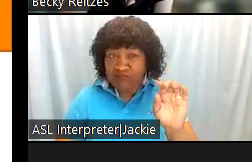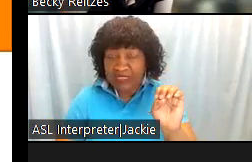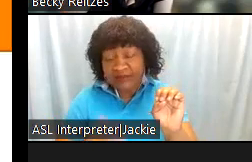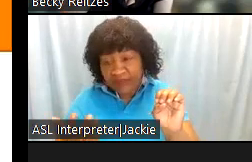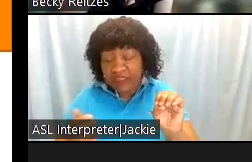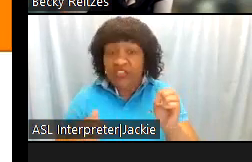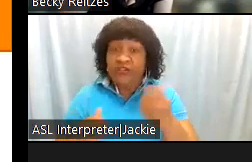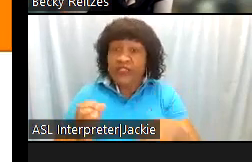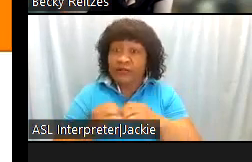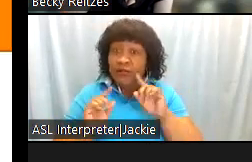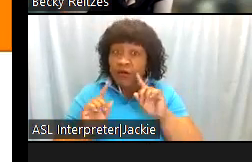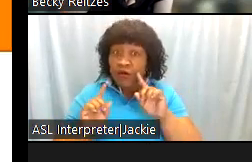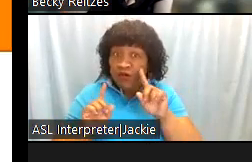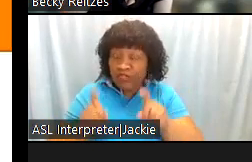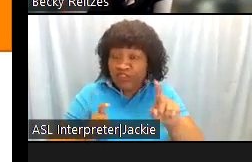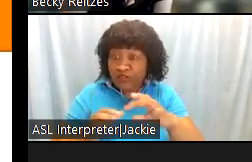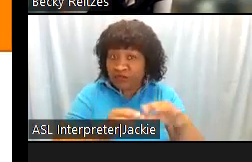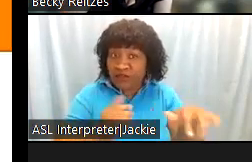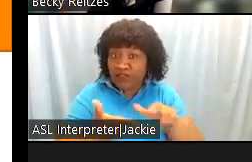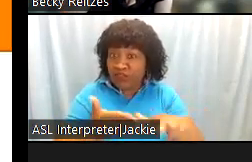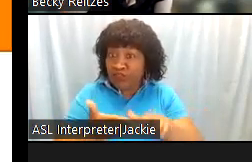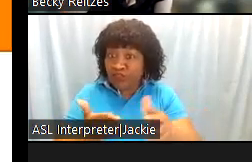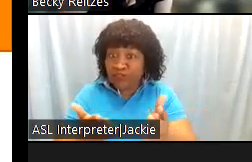this research that just came out?